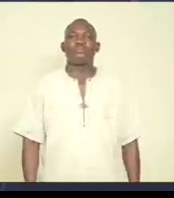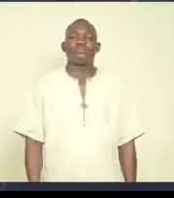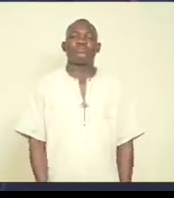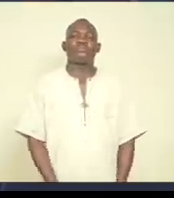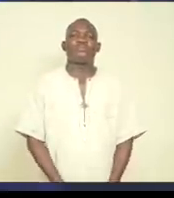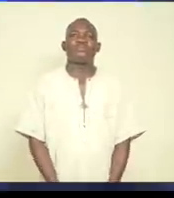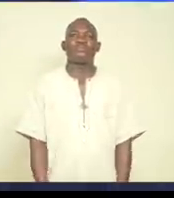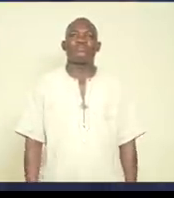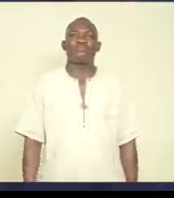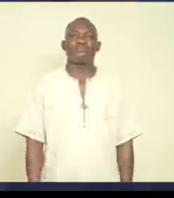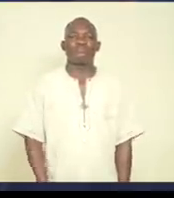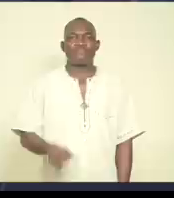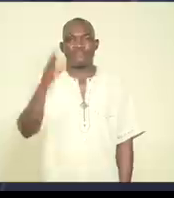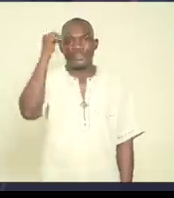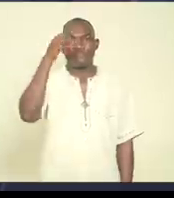please.